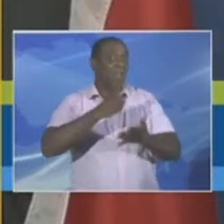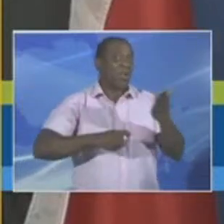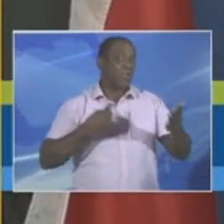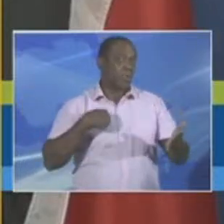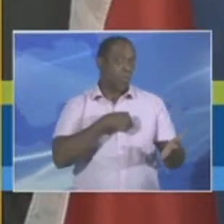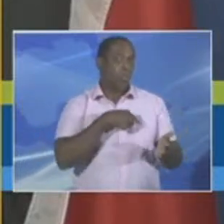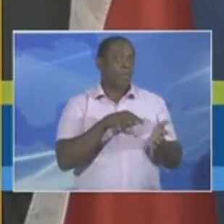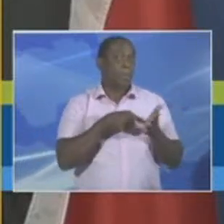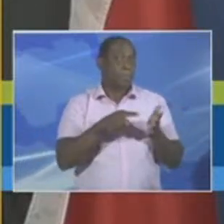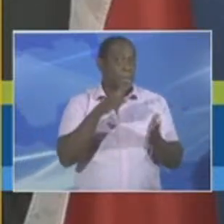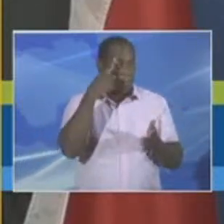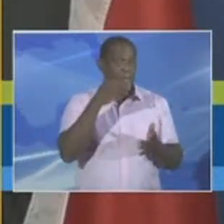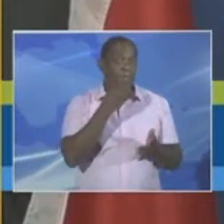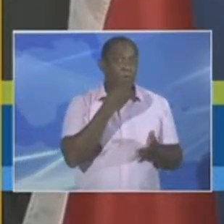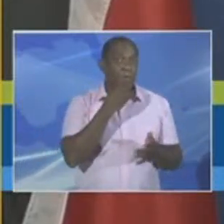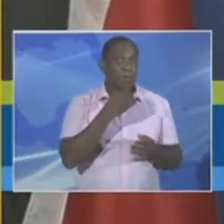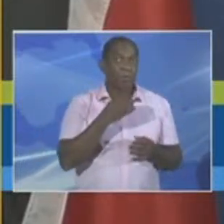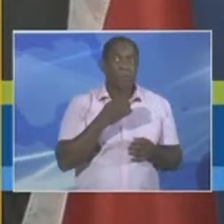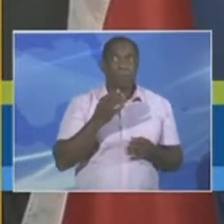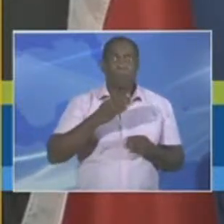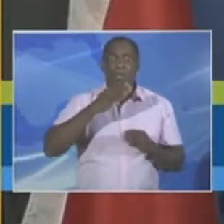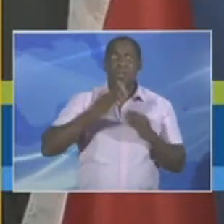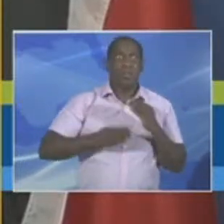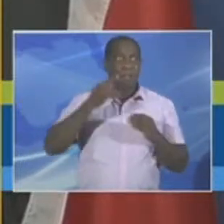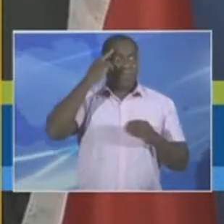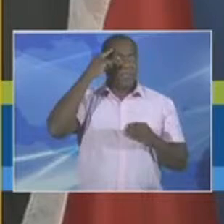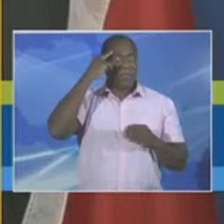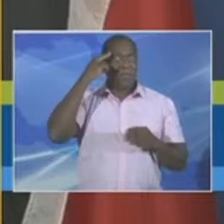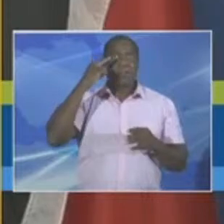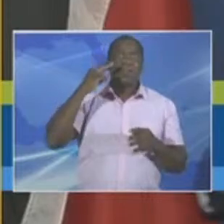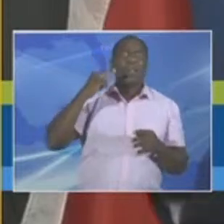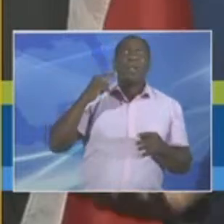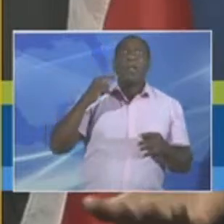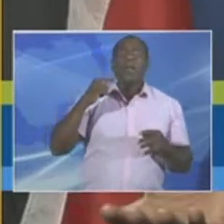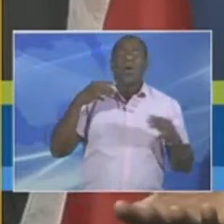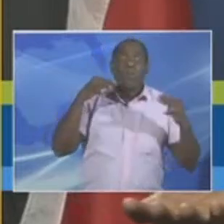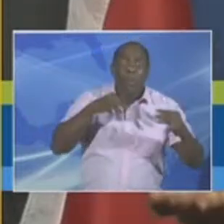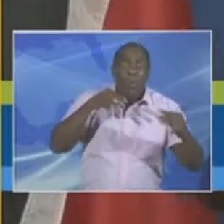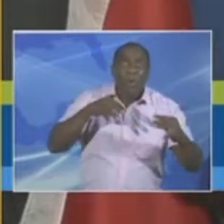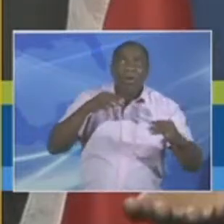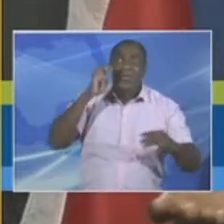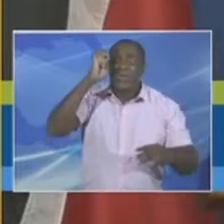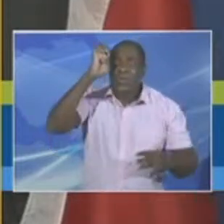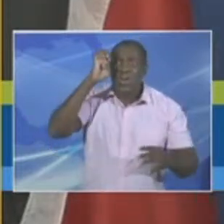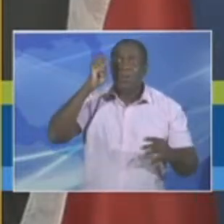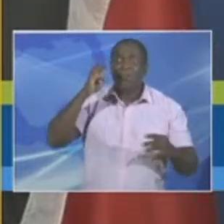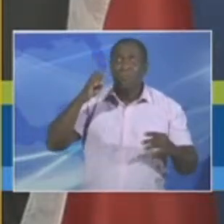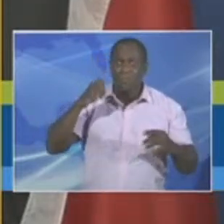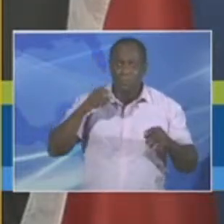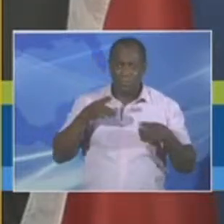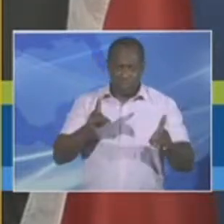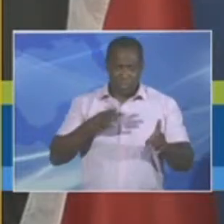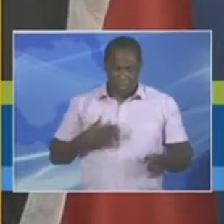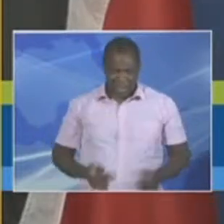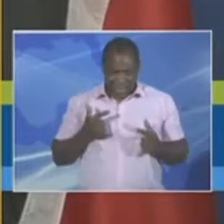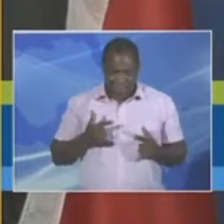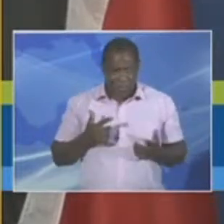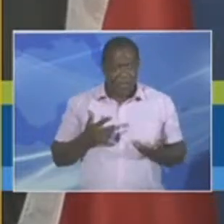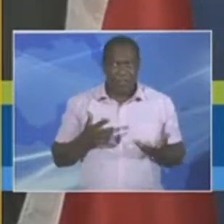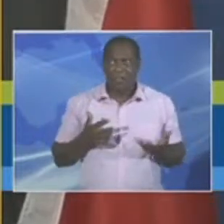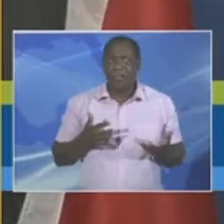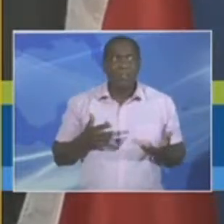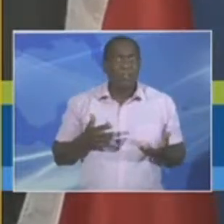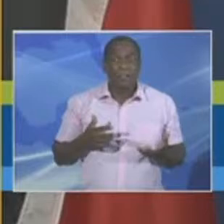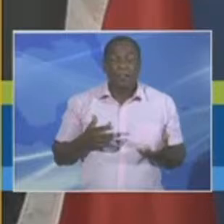never thought that I would have been seeing a war in Europe in my lifetime. I'm seeing one going on continuously. And